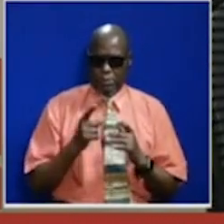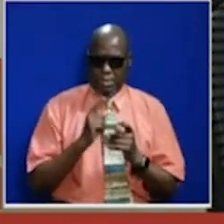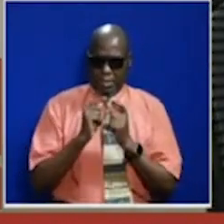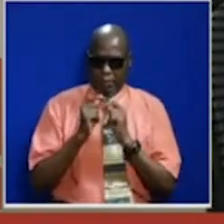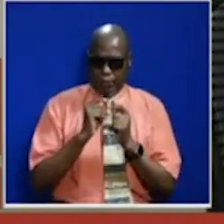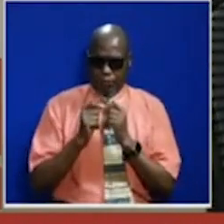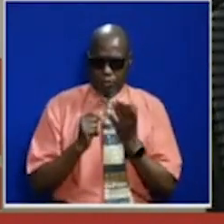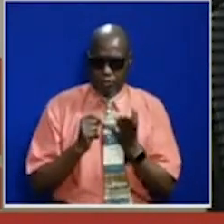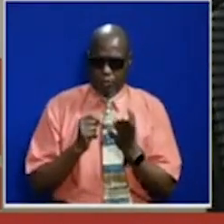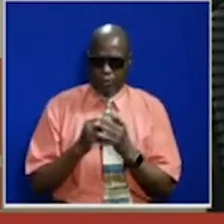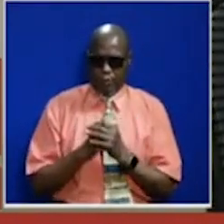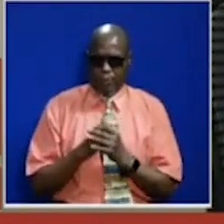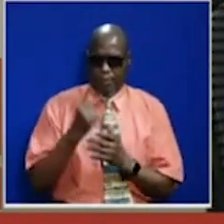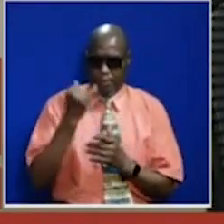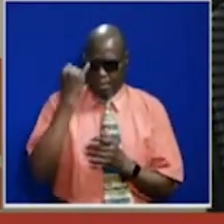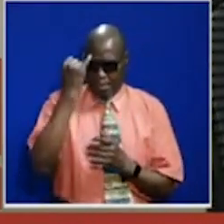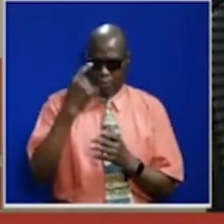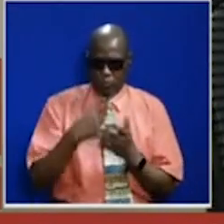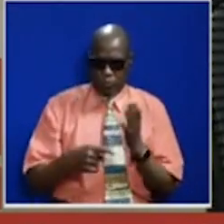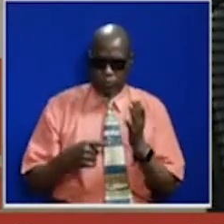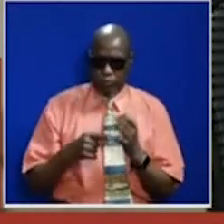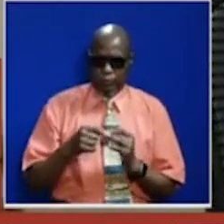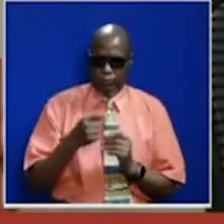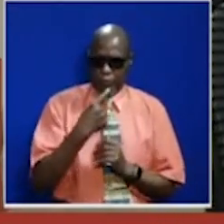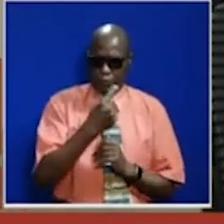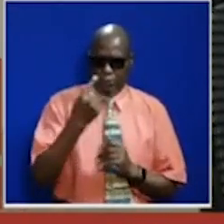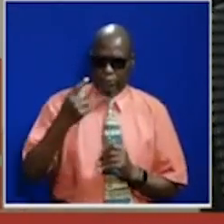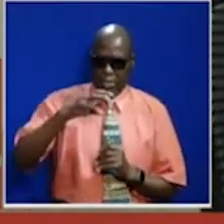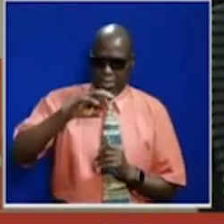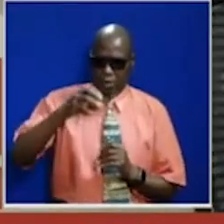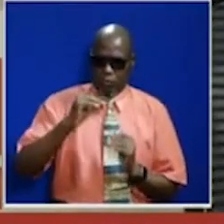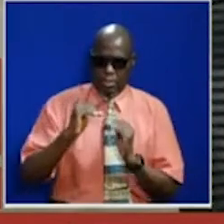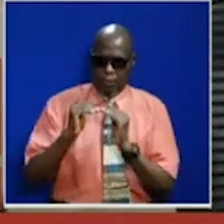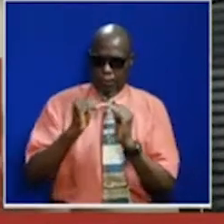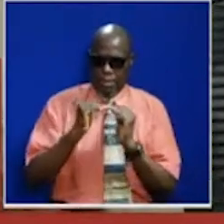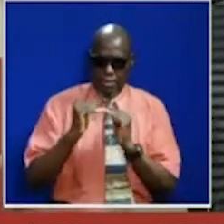for. The idea is that every county, we are dividing them equally